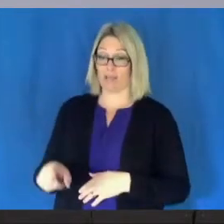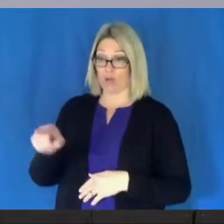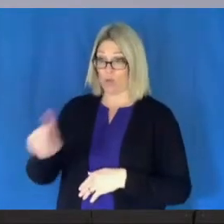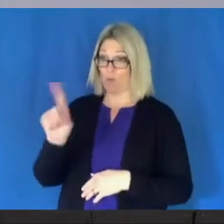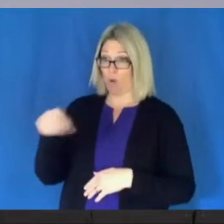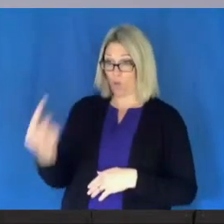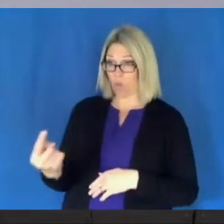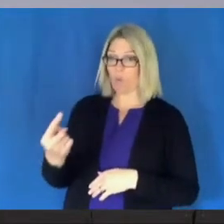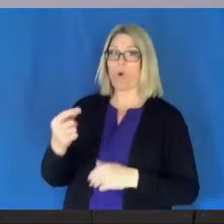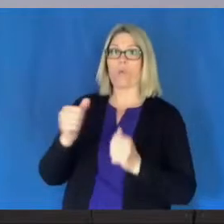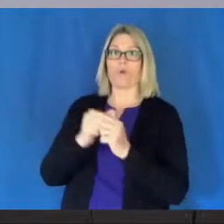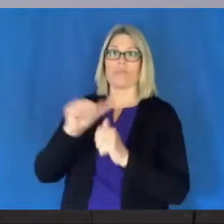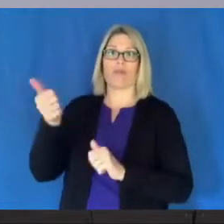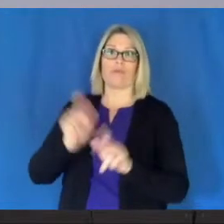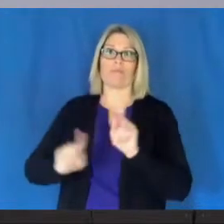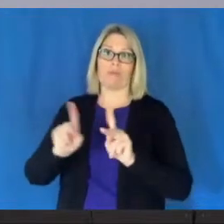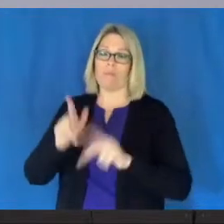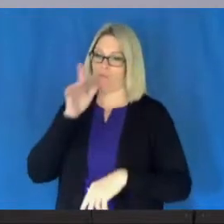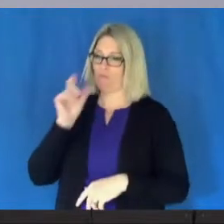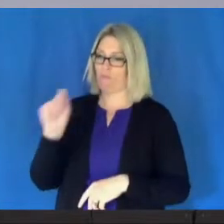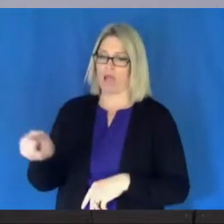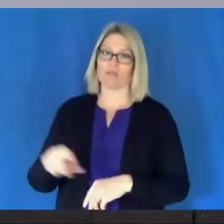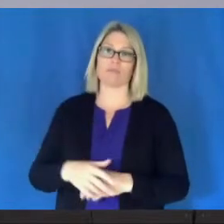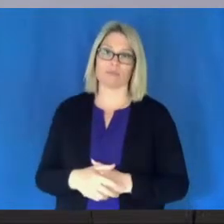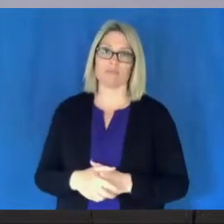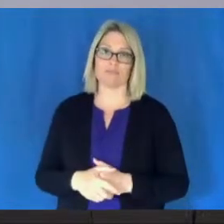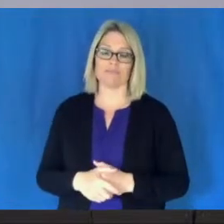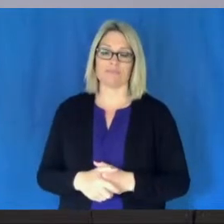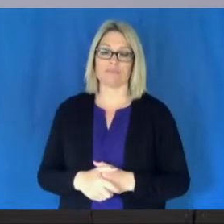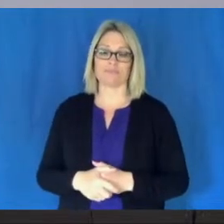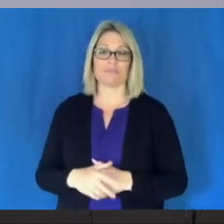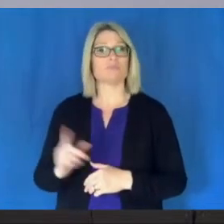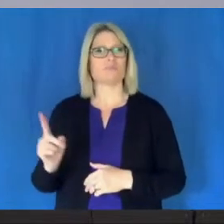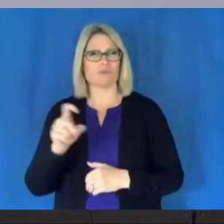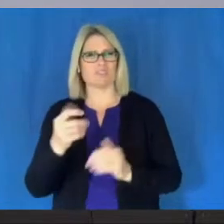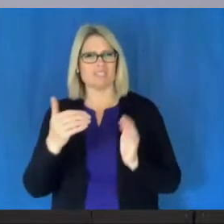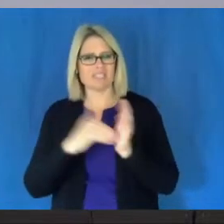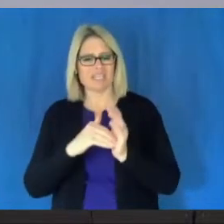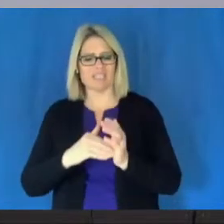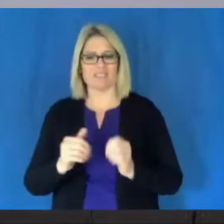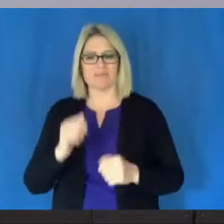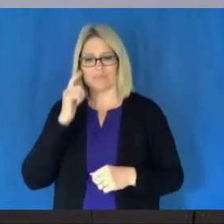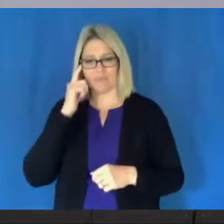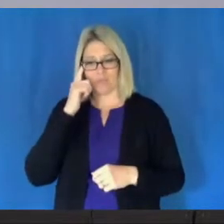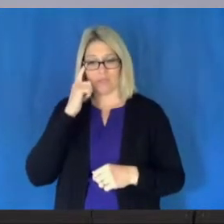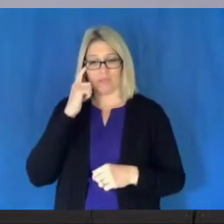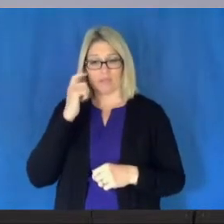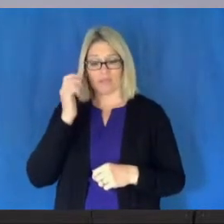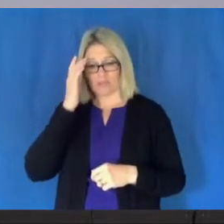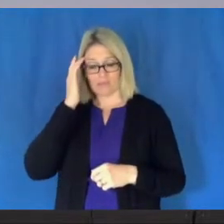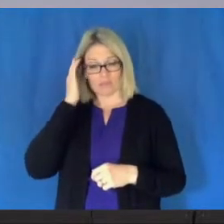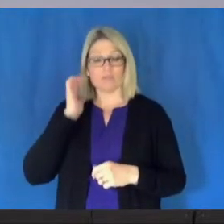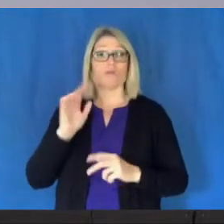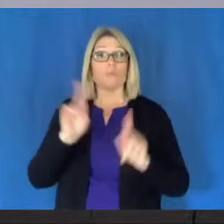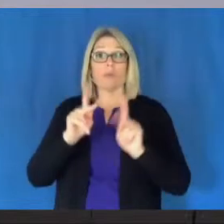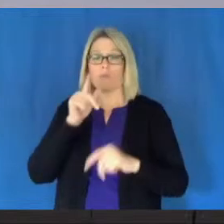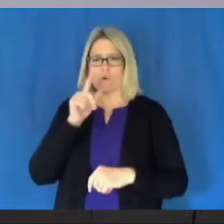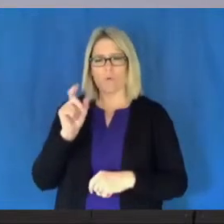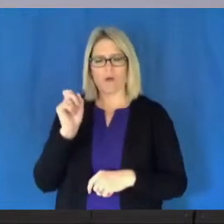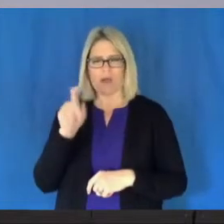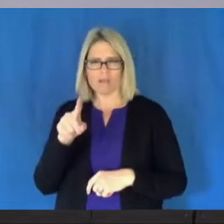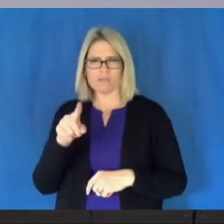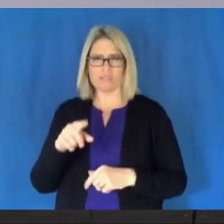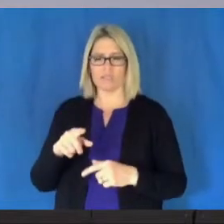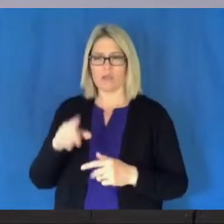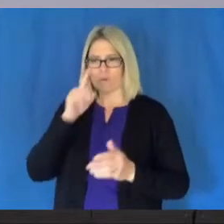vehicle. Okay. And so do these people who are asking the questions and or checking the trucks,